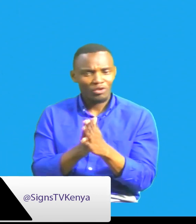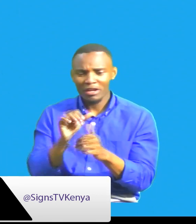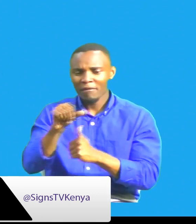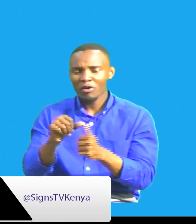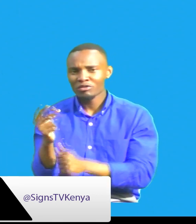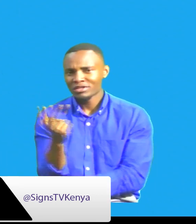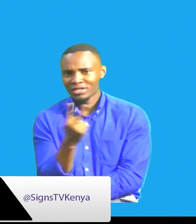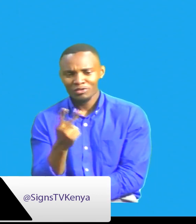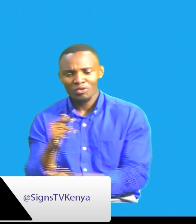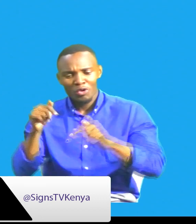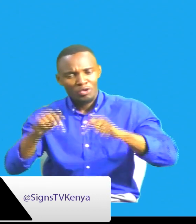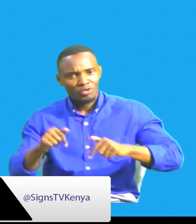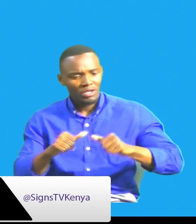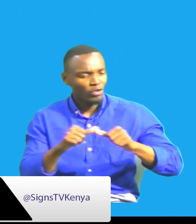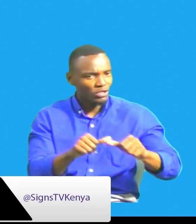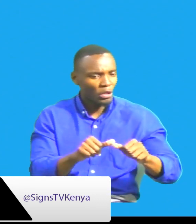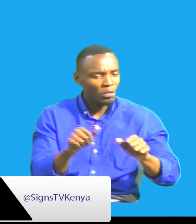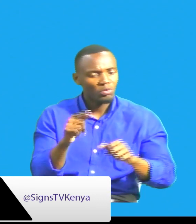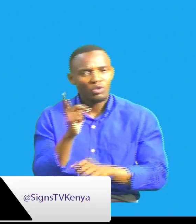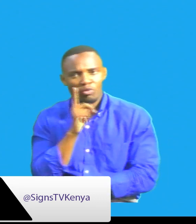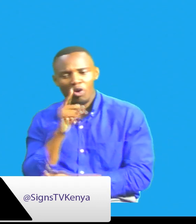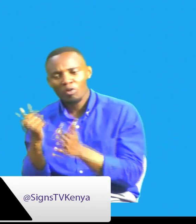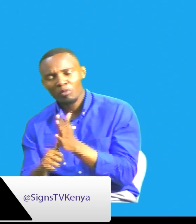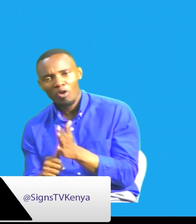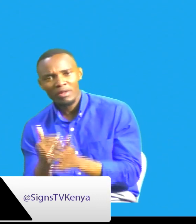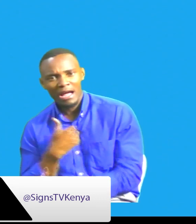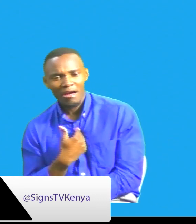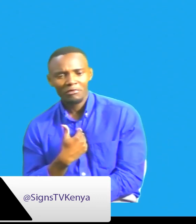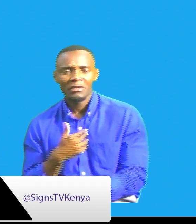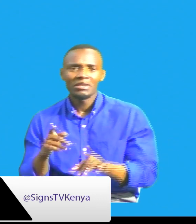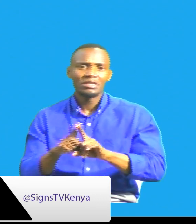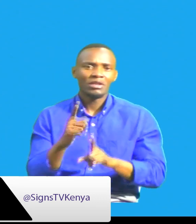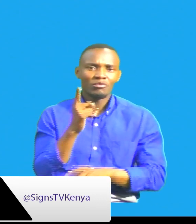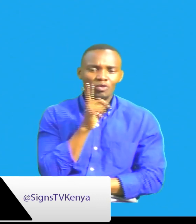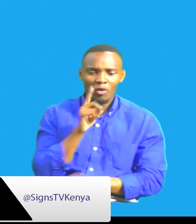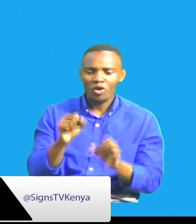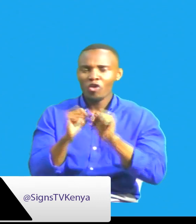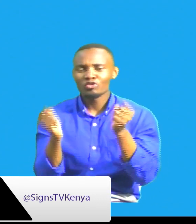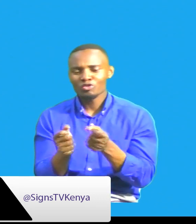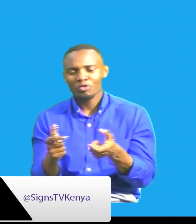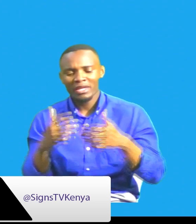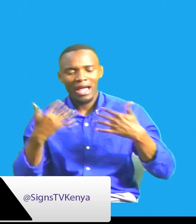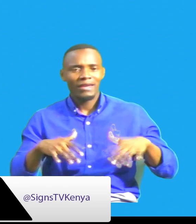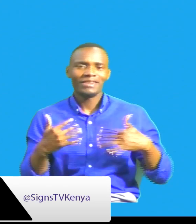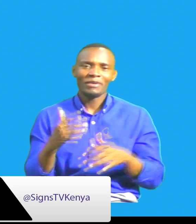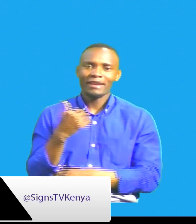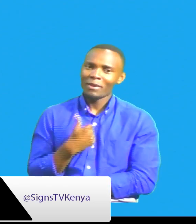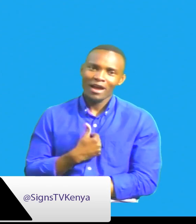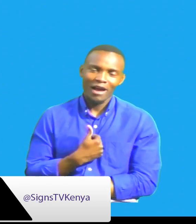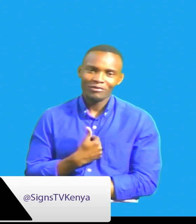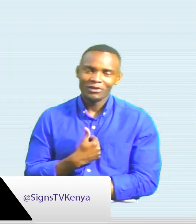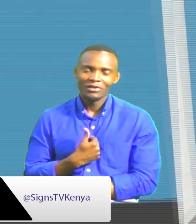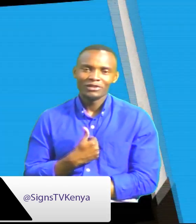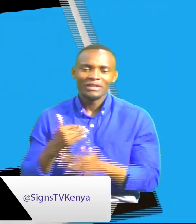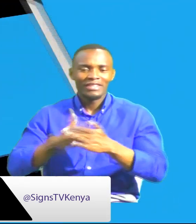Samidoh, today they are on, tomorrow they are off. The other day wako all over social media with all this drama. The other day wako one very